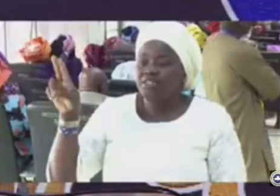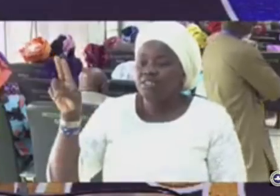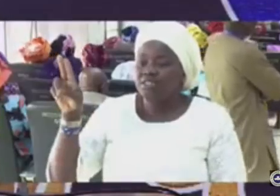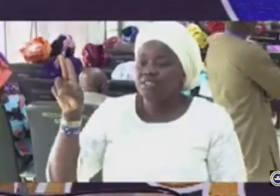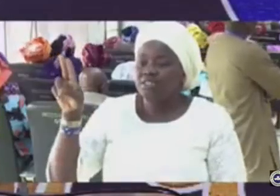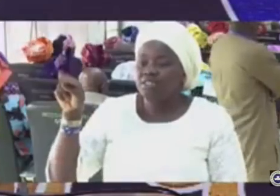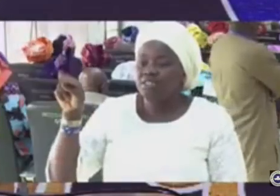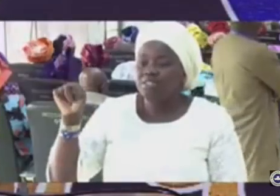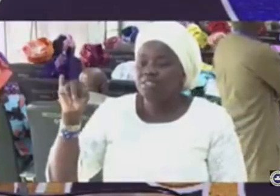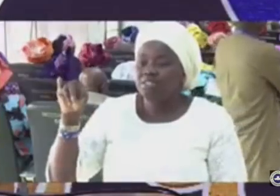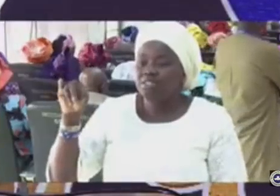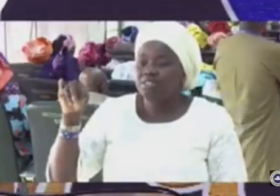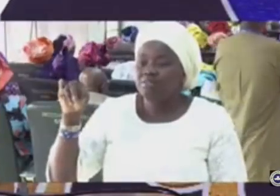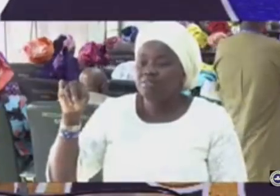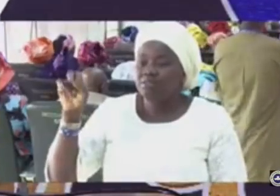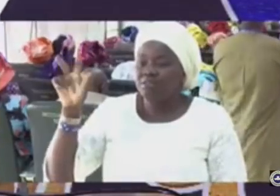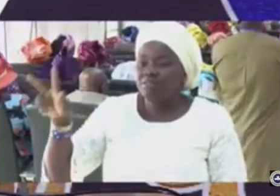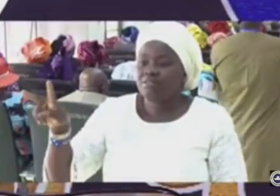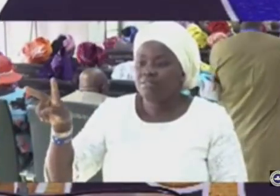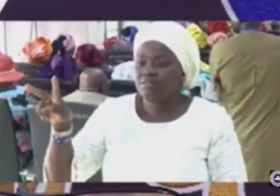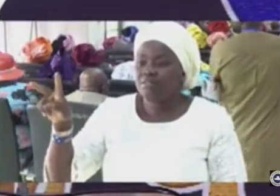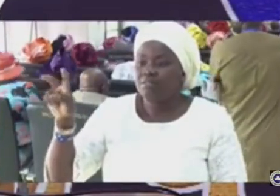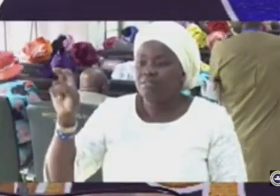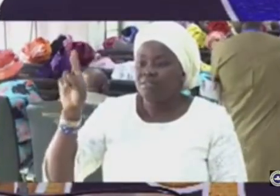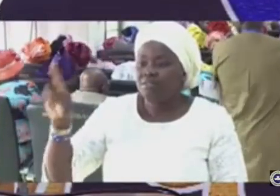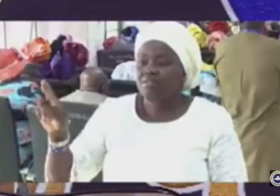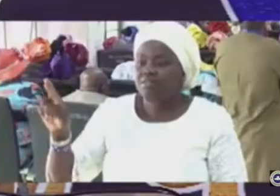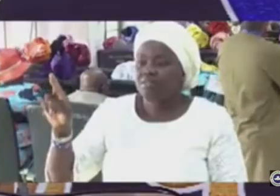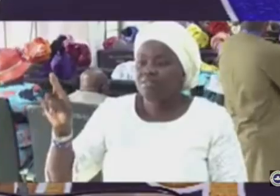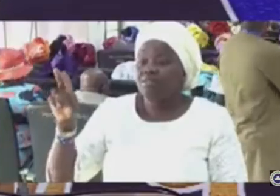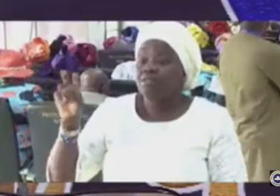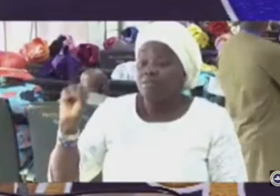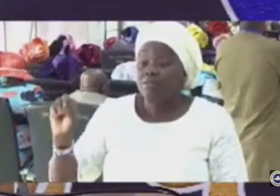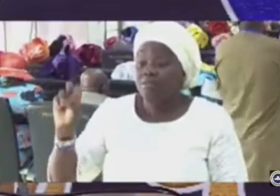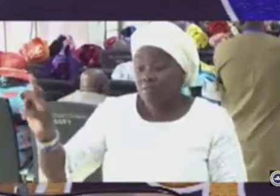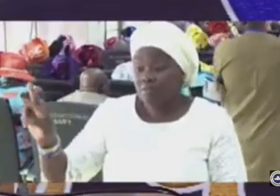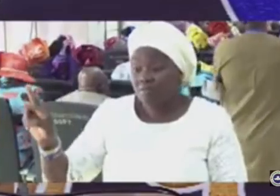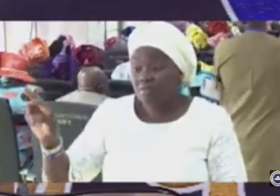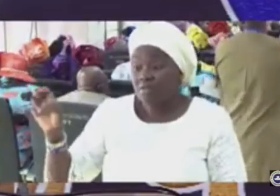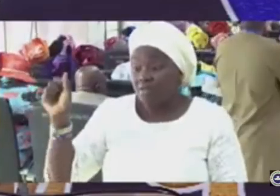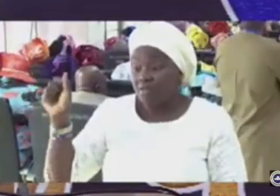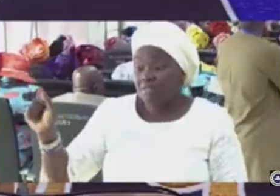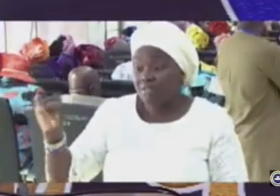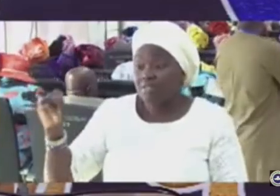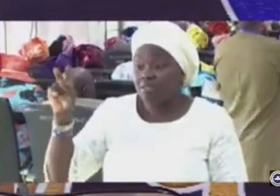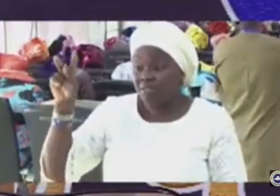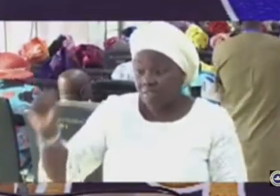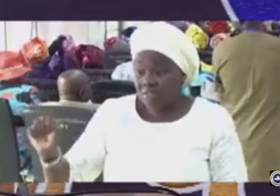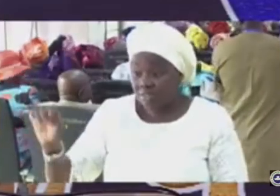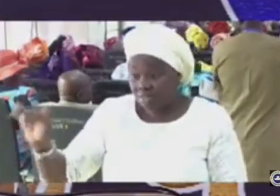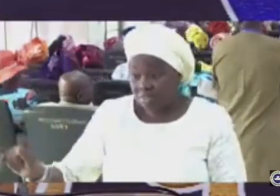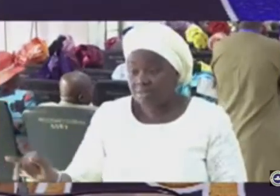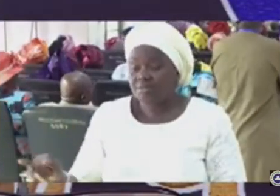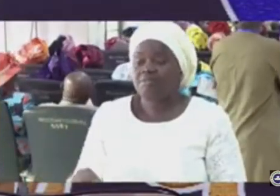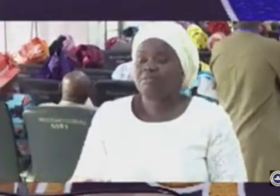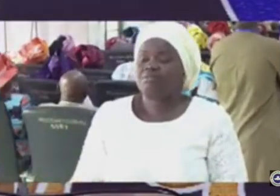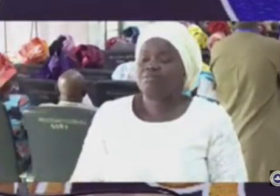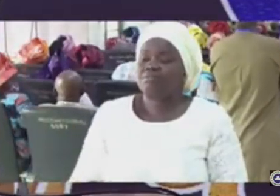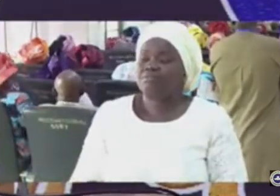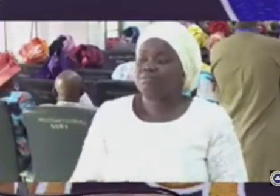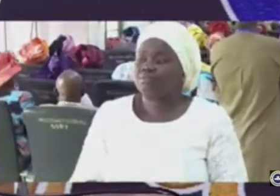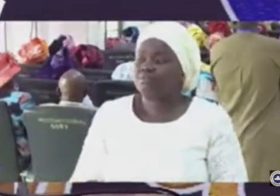She was the fastest thing alive at that time. I mean, she can run. So